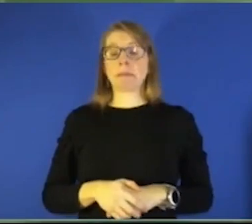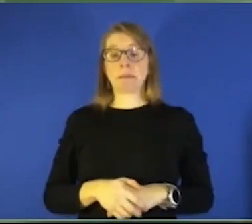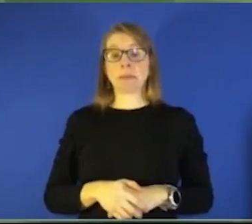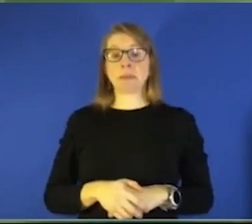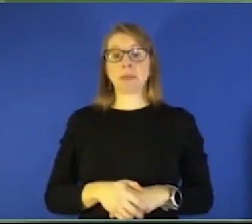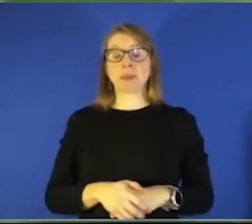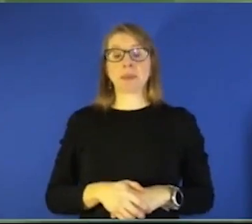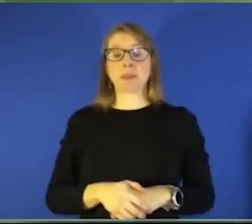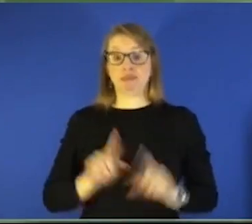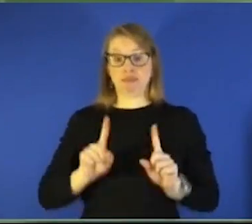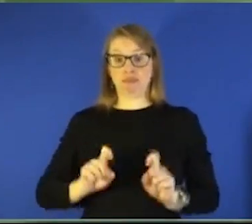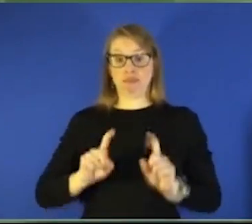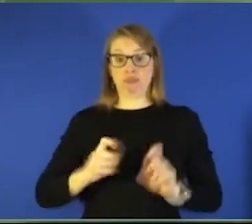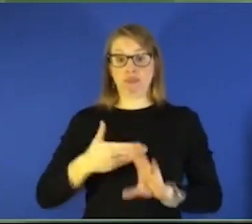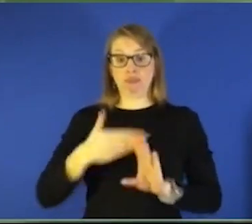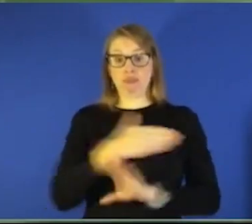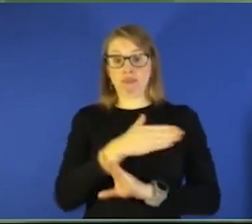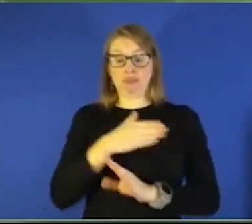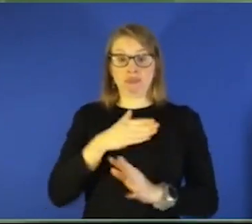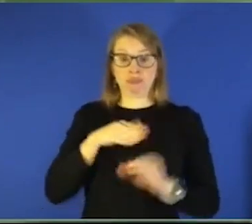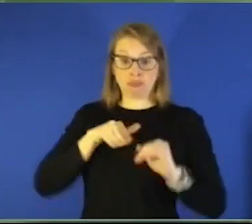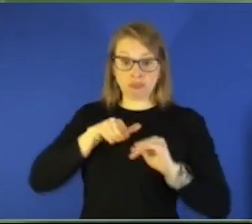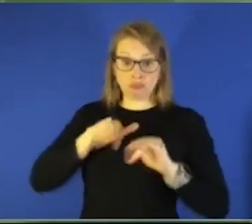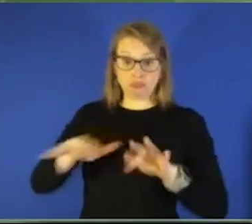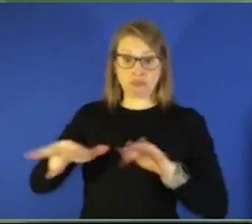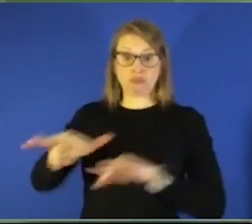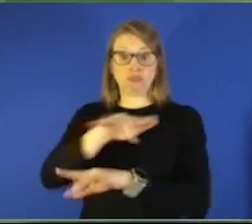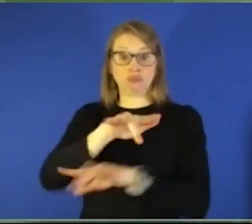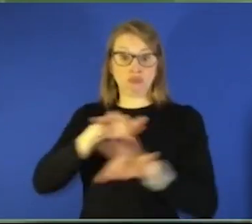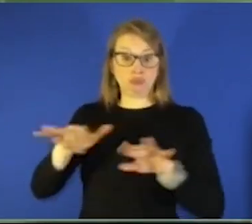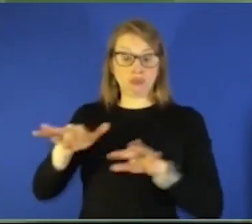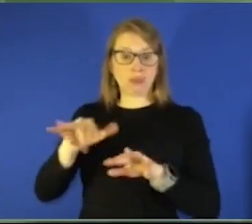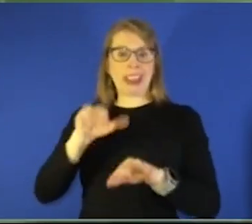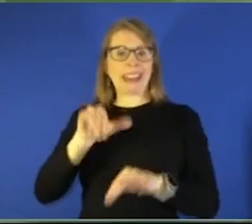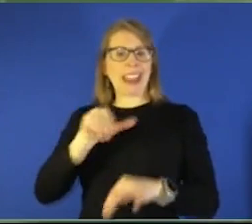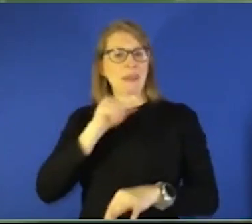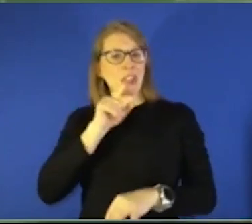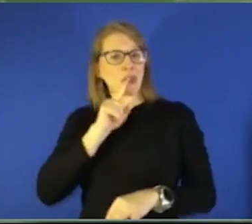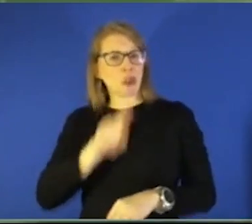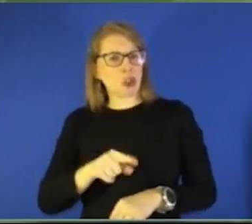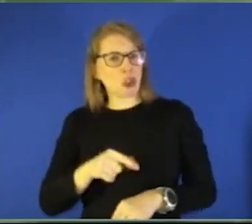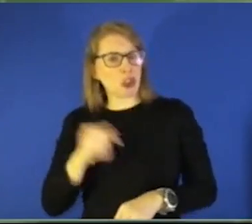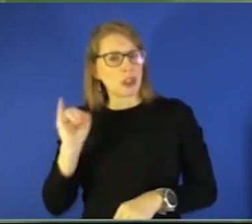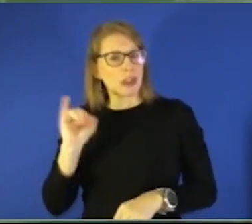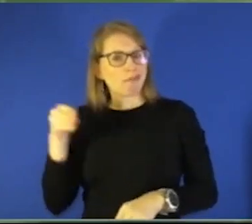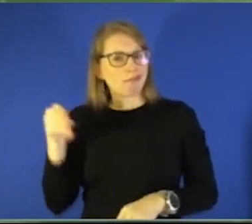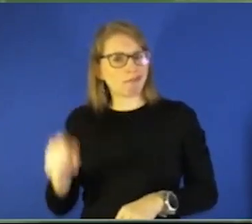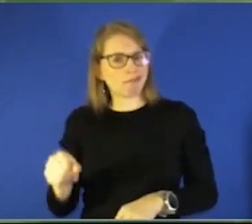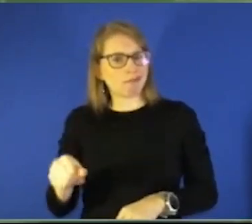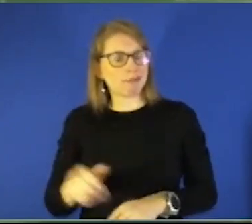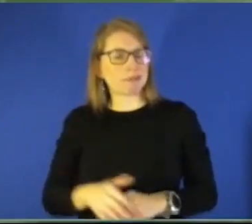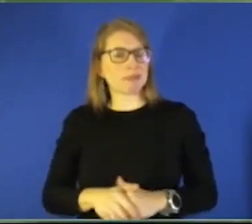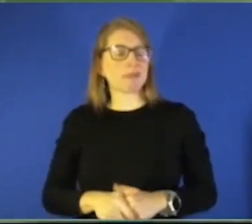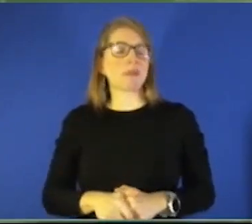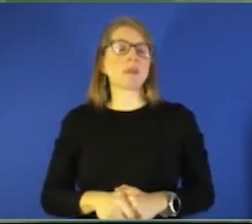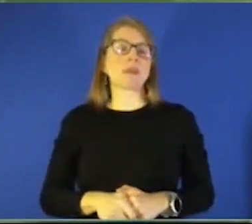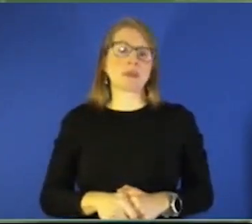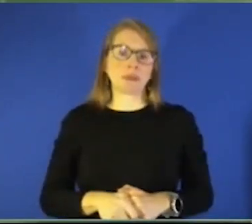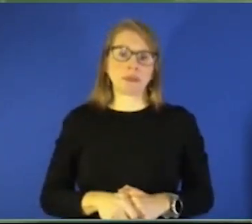testing before a gathering, that I'm not sure we'll be able to get that covered by the